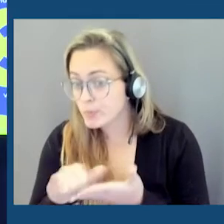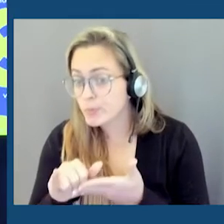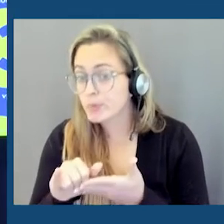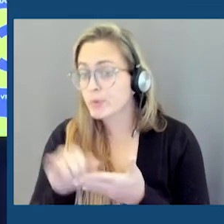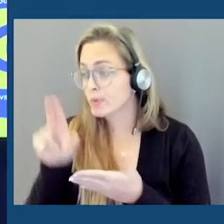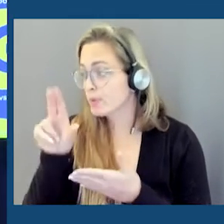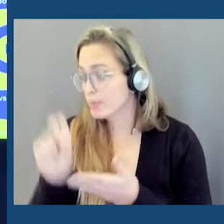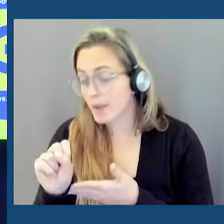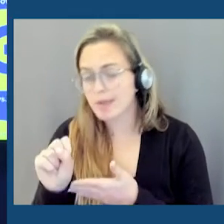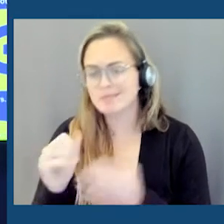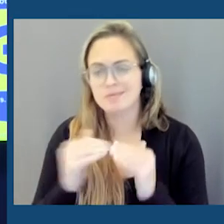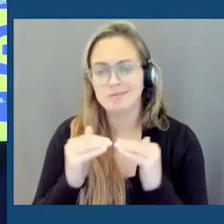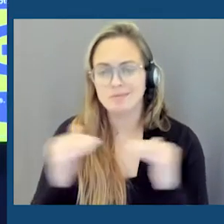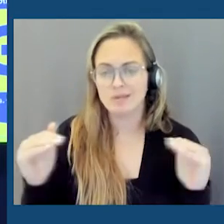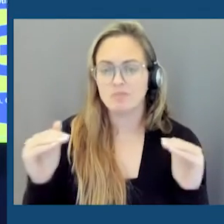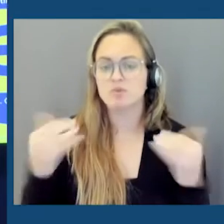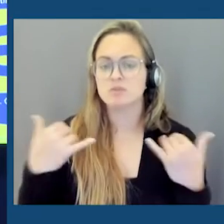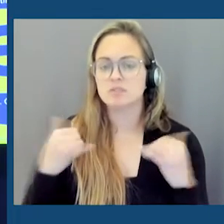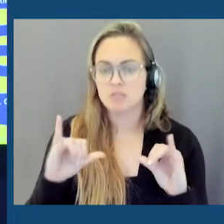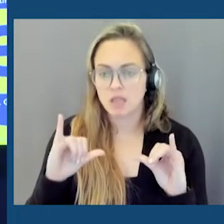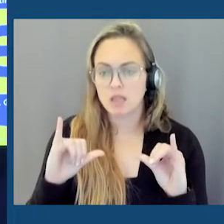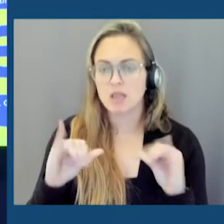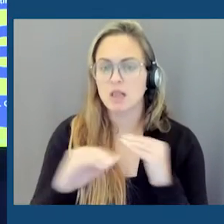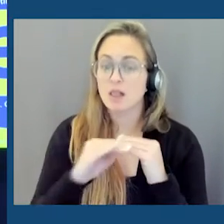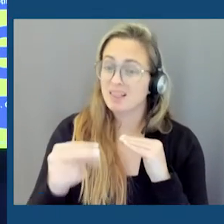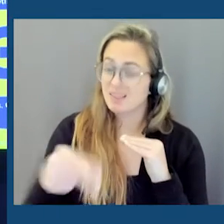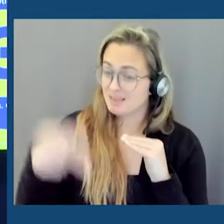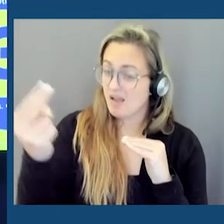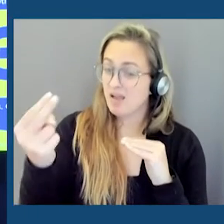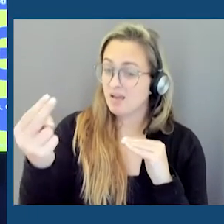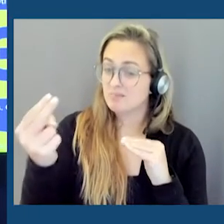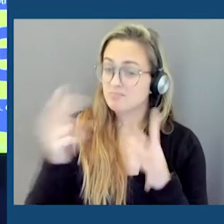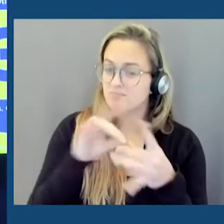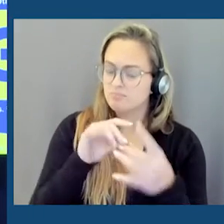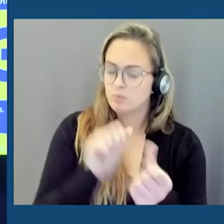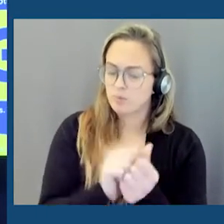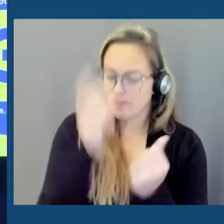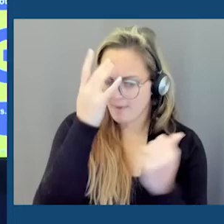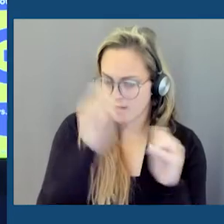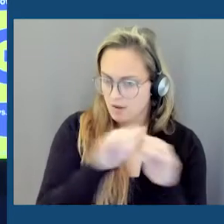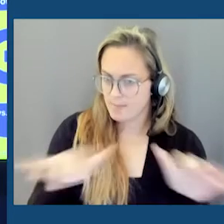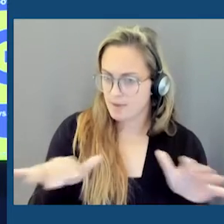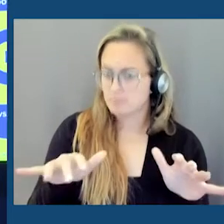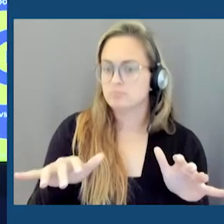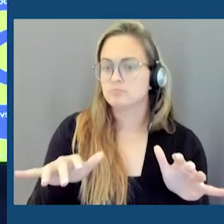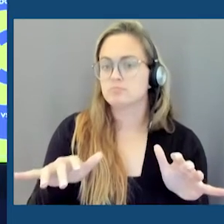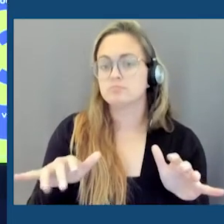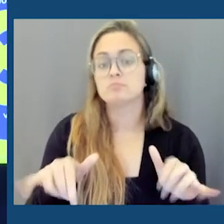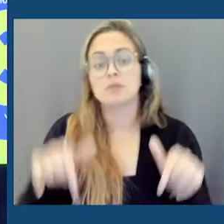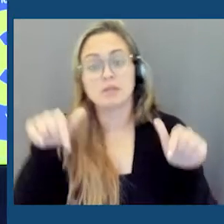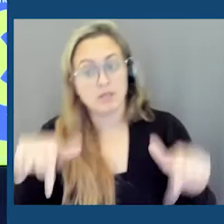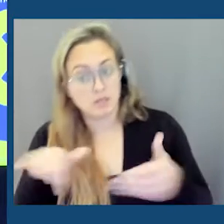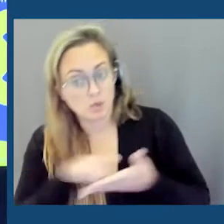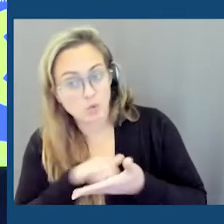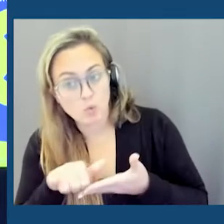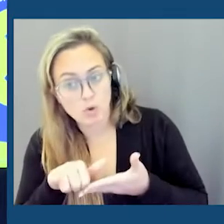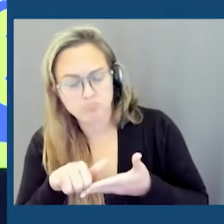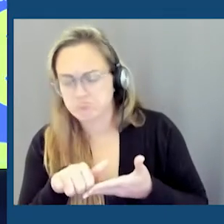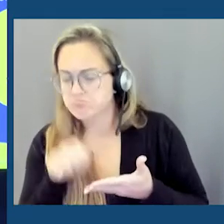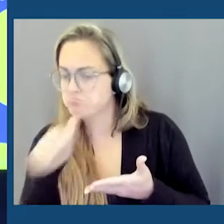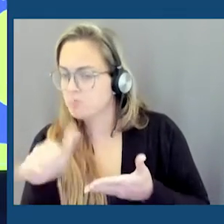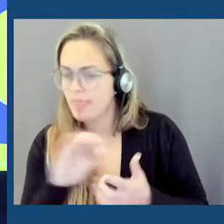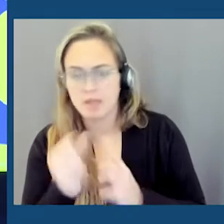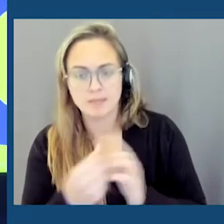is levels that are still quite high relative to the pandemic. That's no longer the case in New York. In New